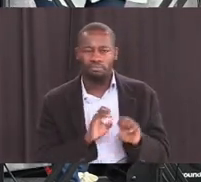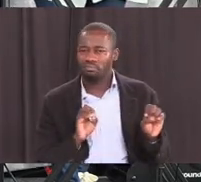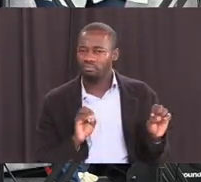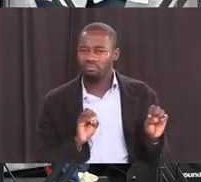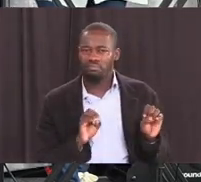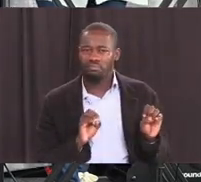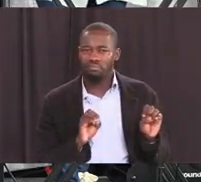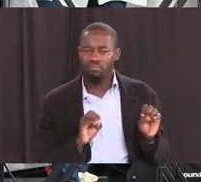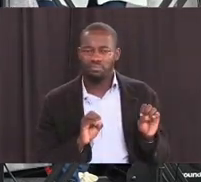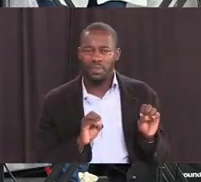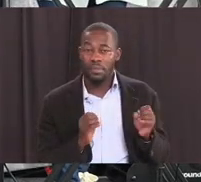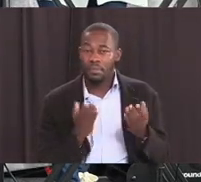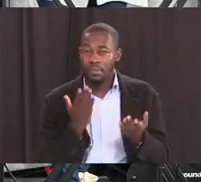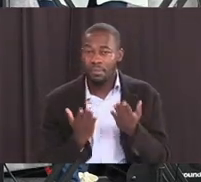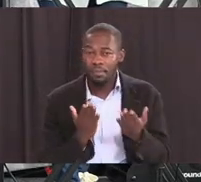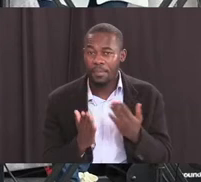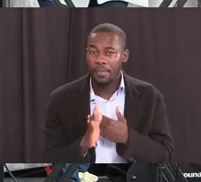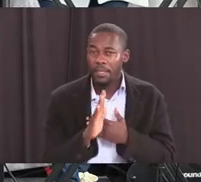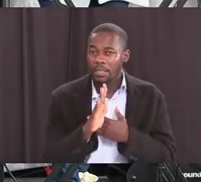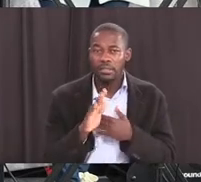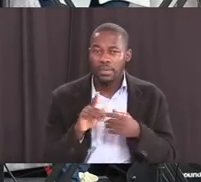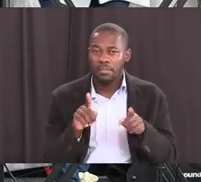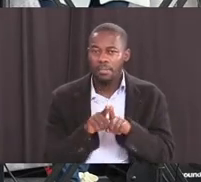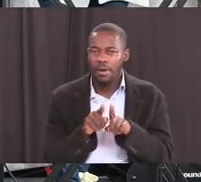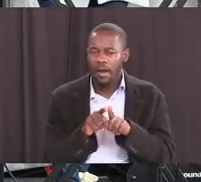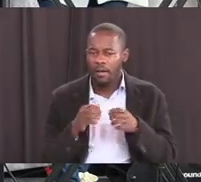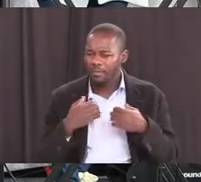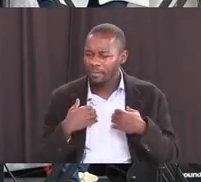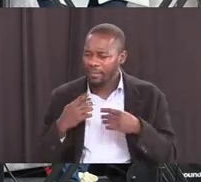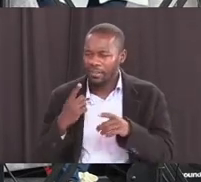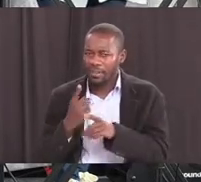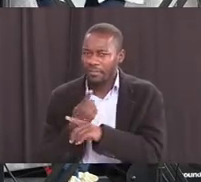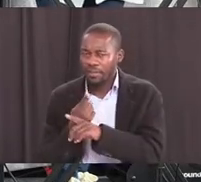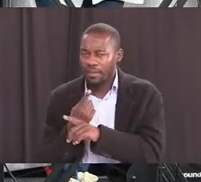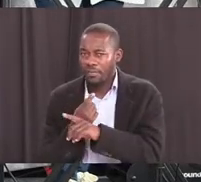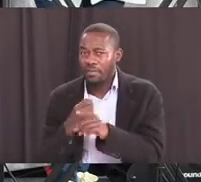Maybe it could be with things that we thought, yes, I'm going